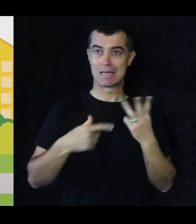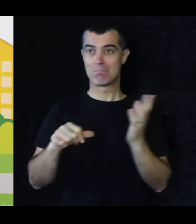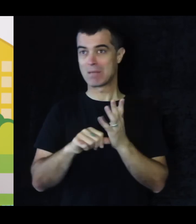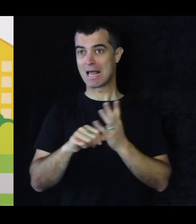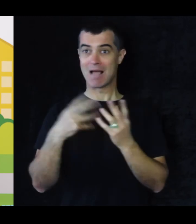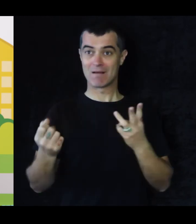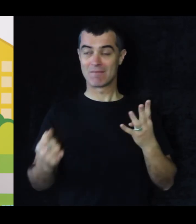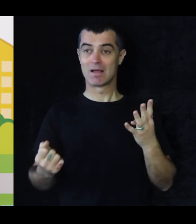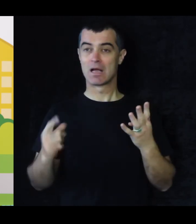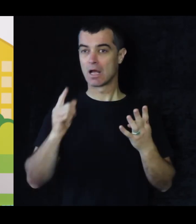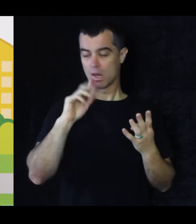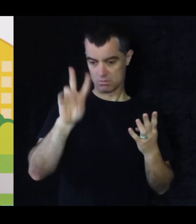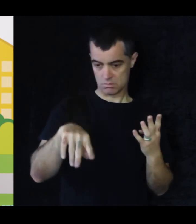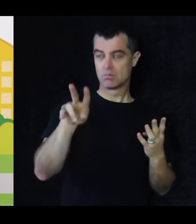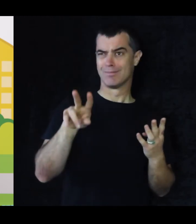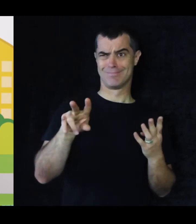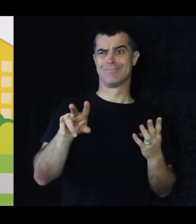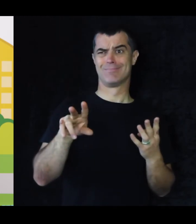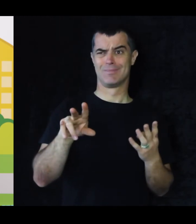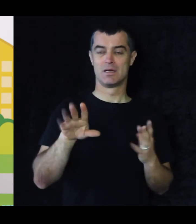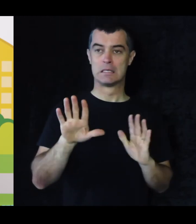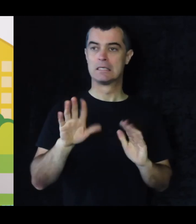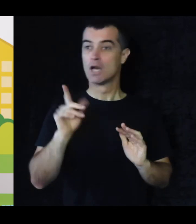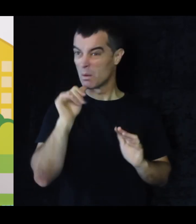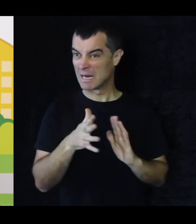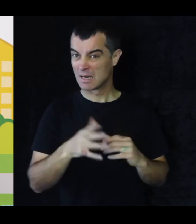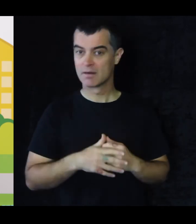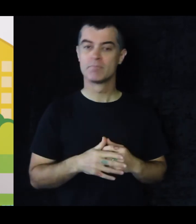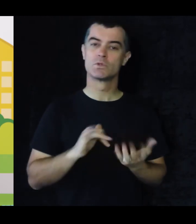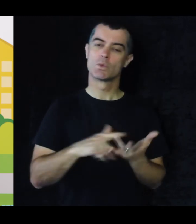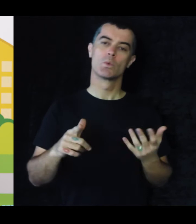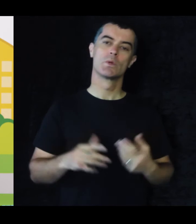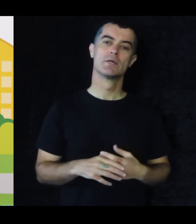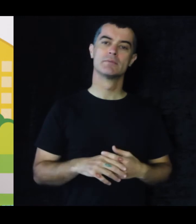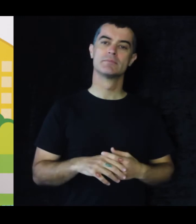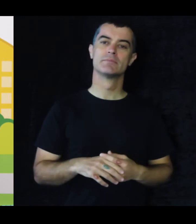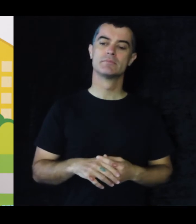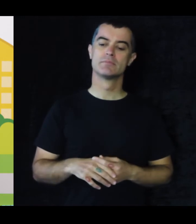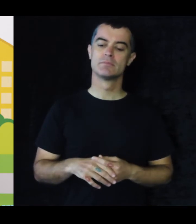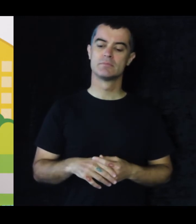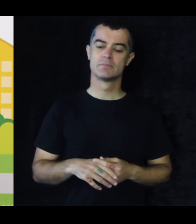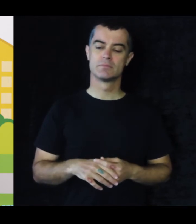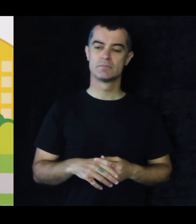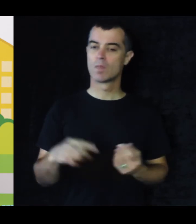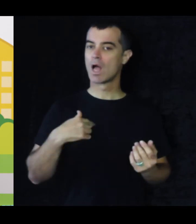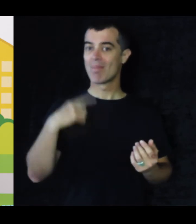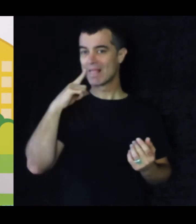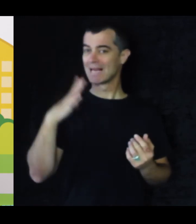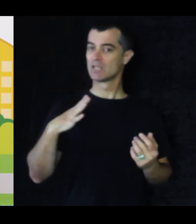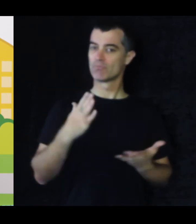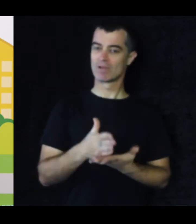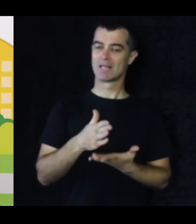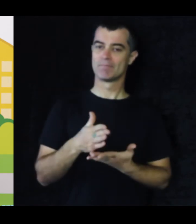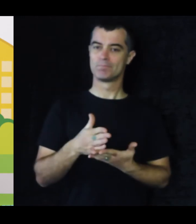money and this and this and that and the other, they're going to take one look at me and be like, you know what I mean? So I just think you've